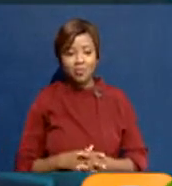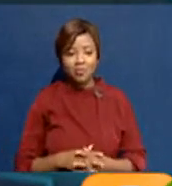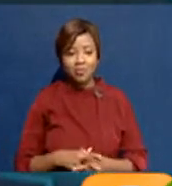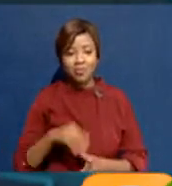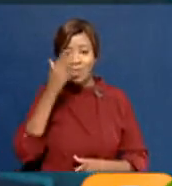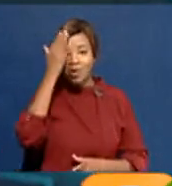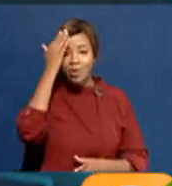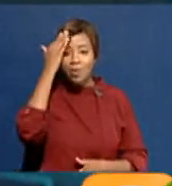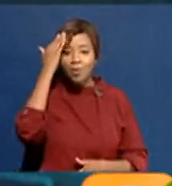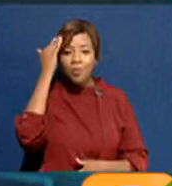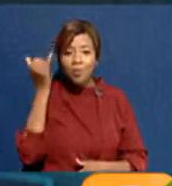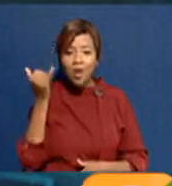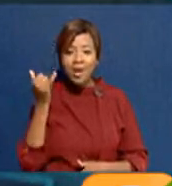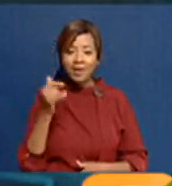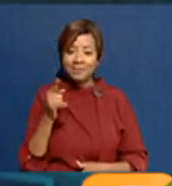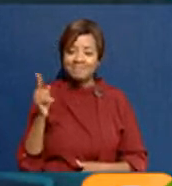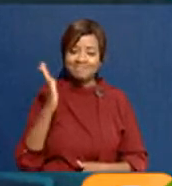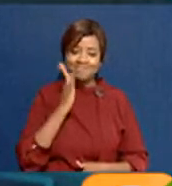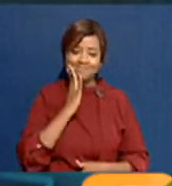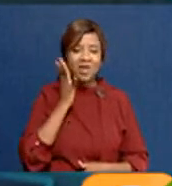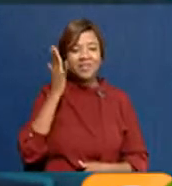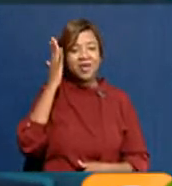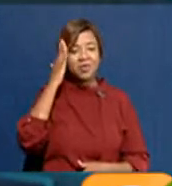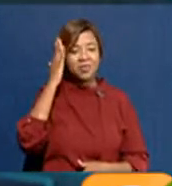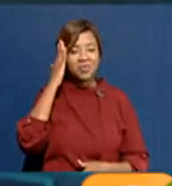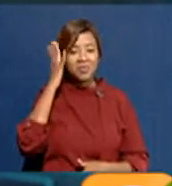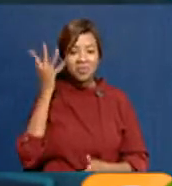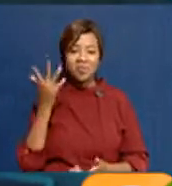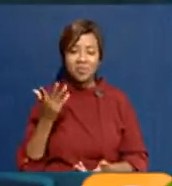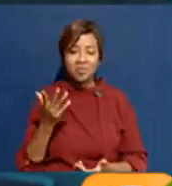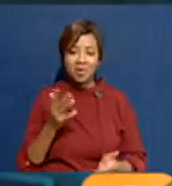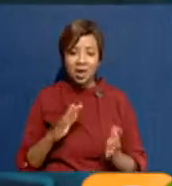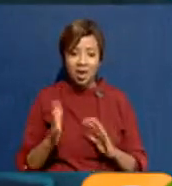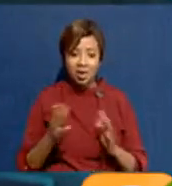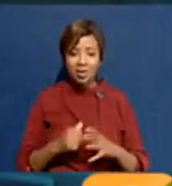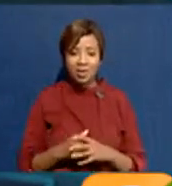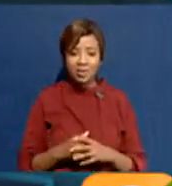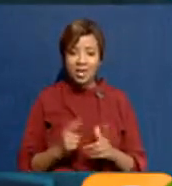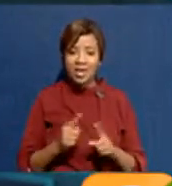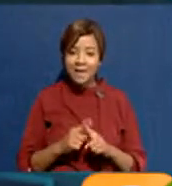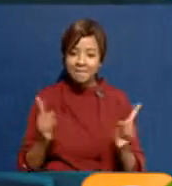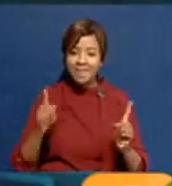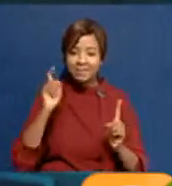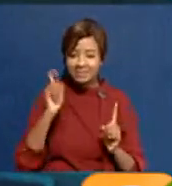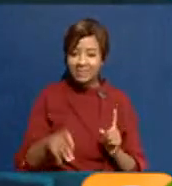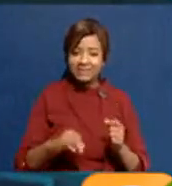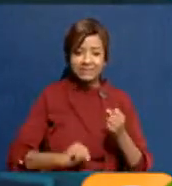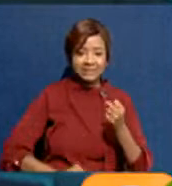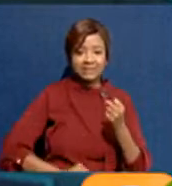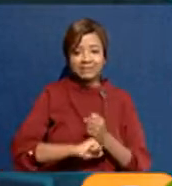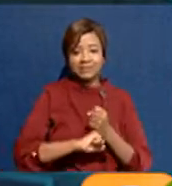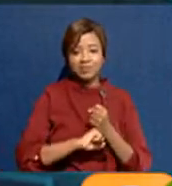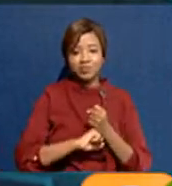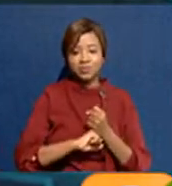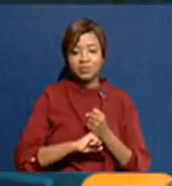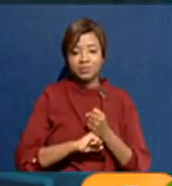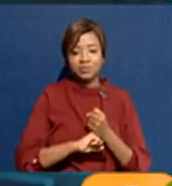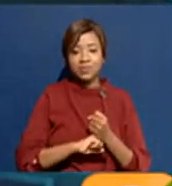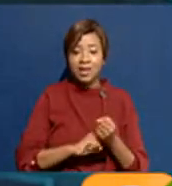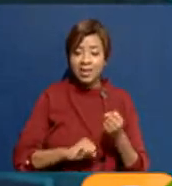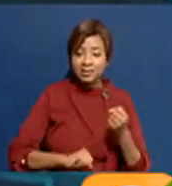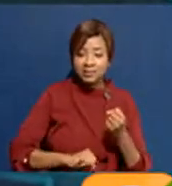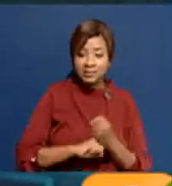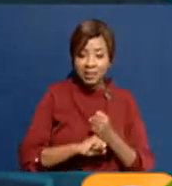are educated about the benefit of immunization, but they need to be supported by all means to be able